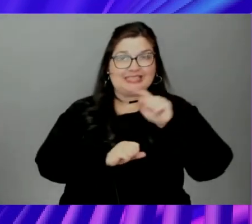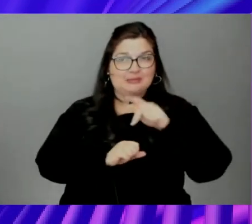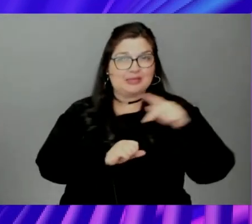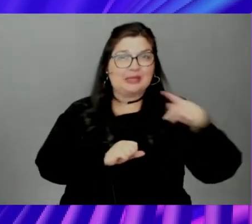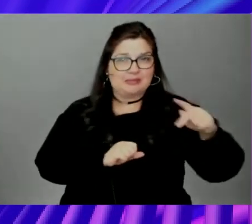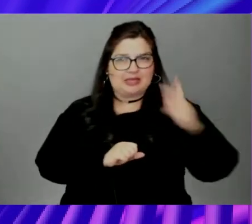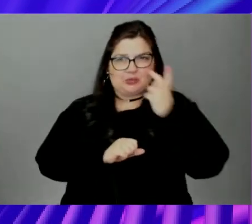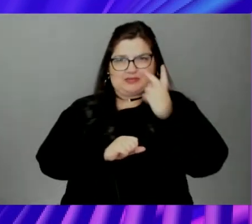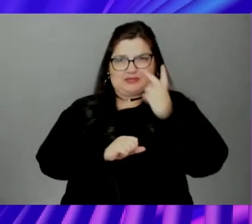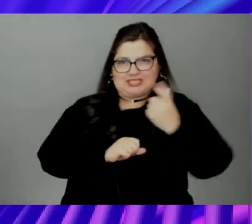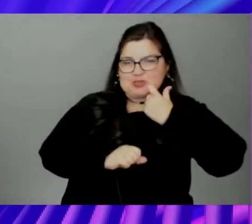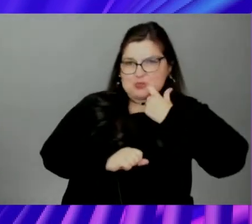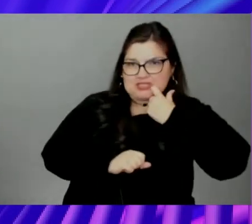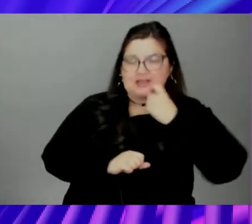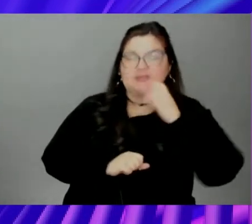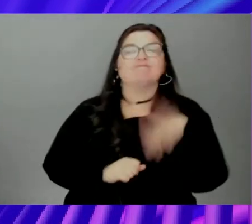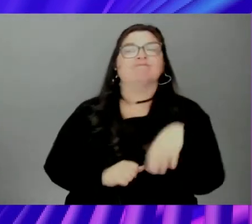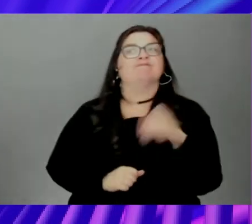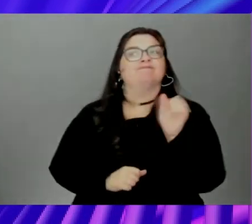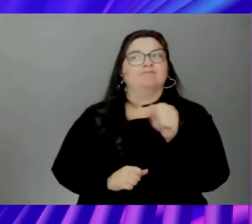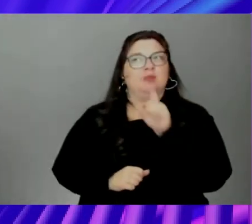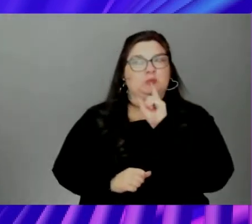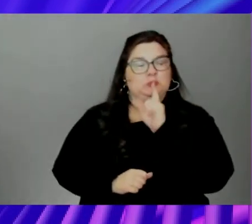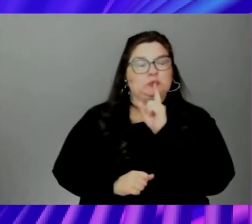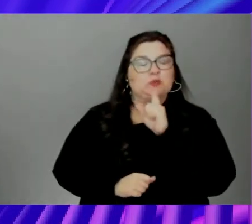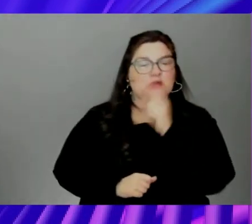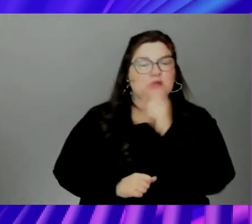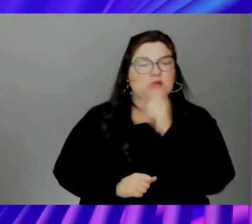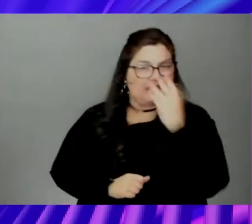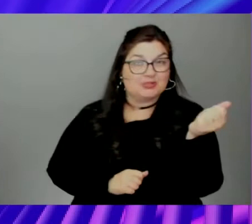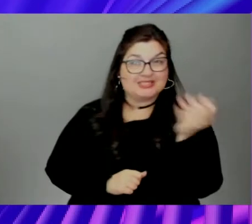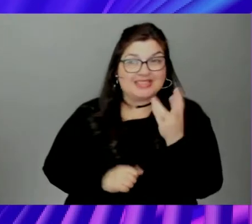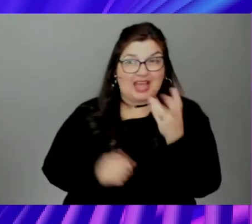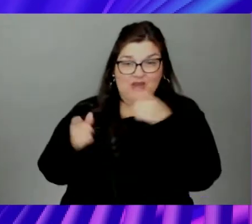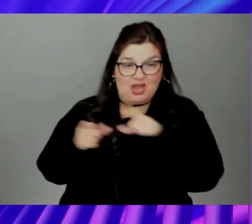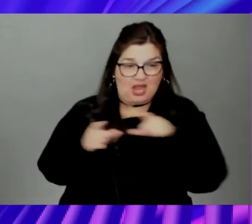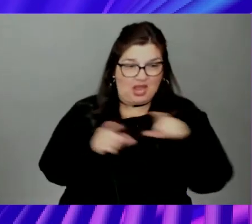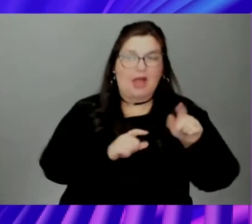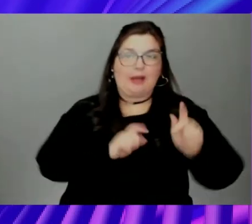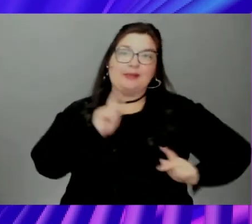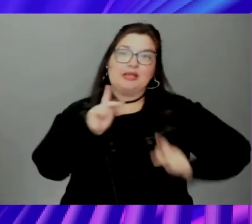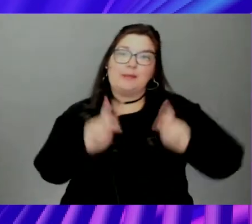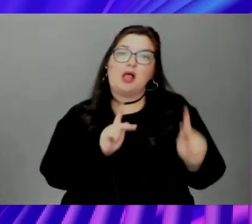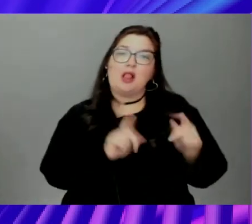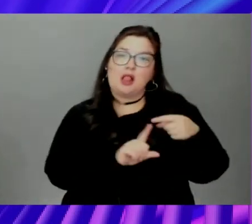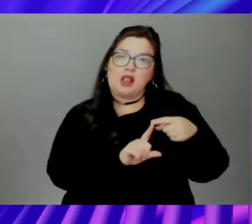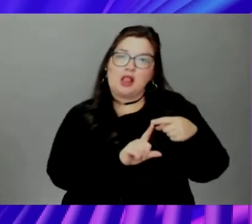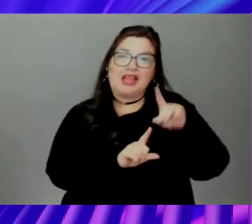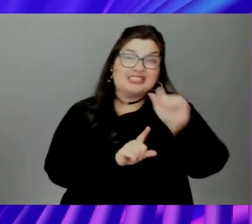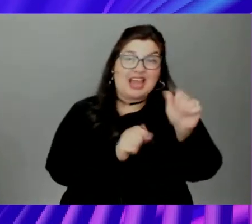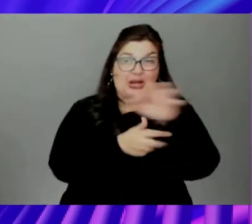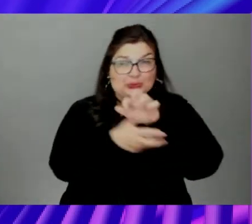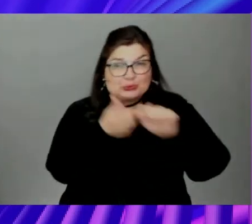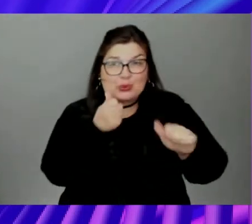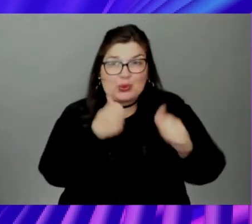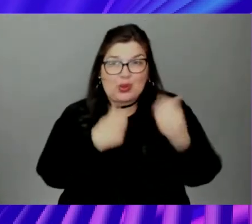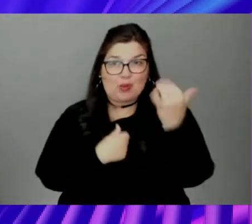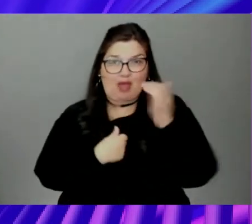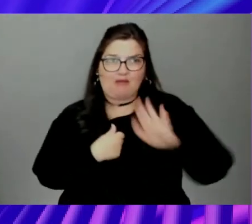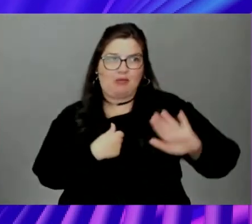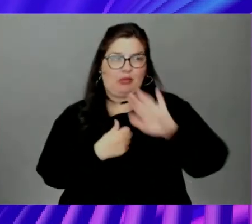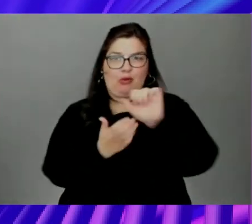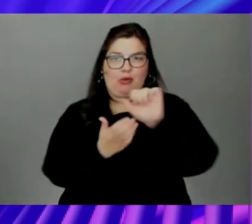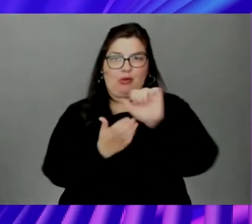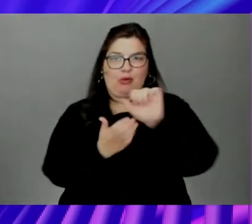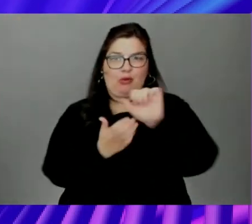So recently we've seen several instances where people have had data destroyed from their accounts. Right.